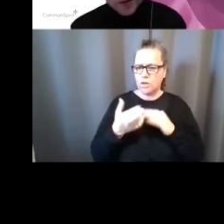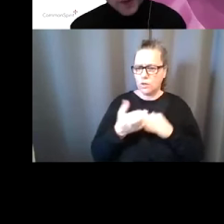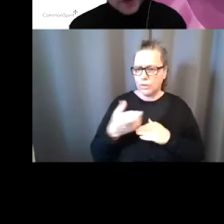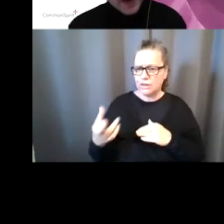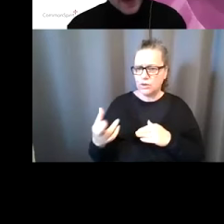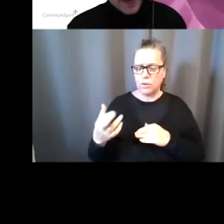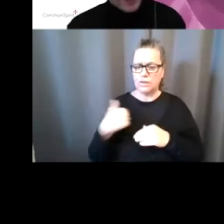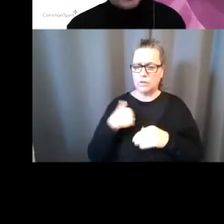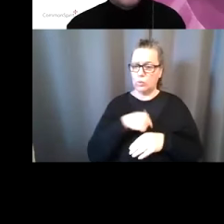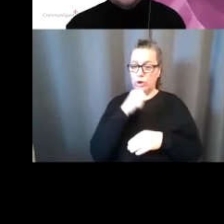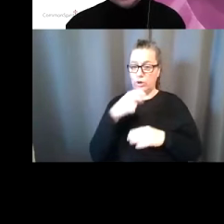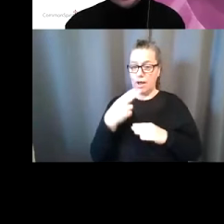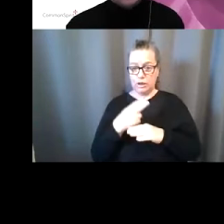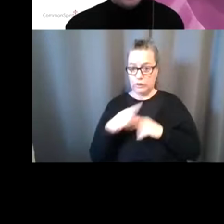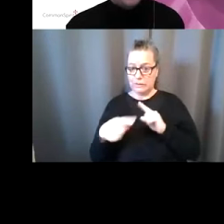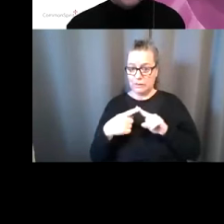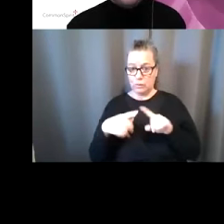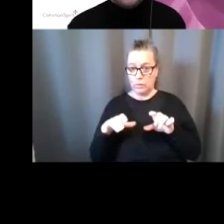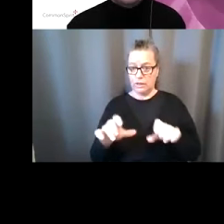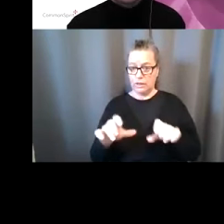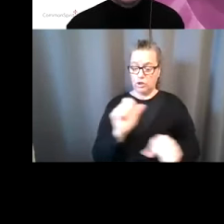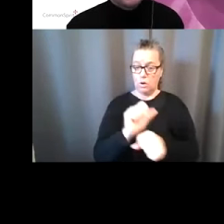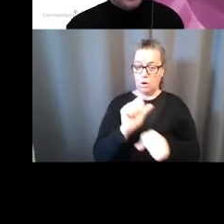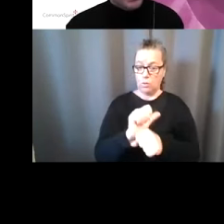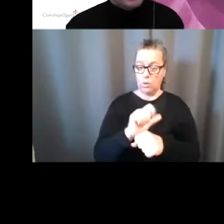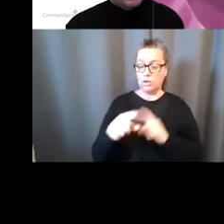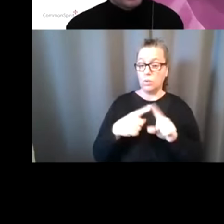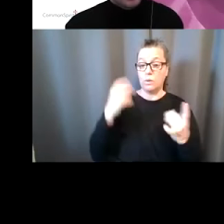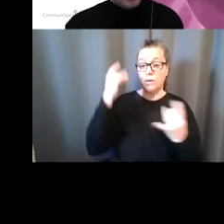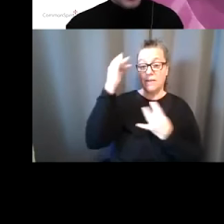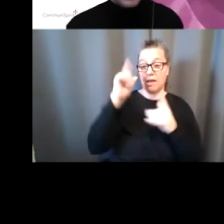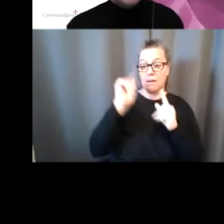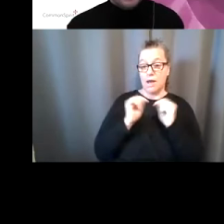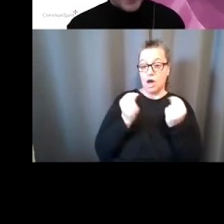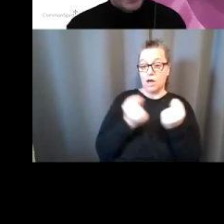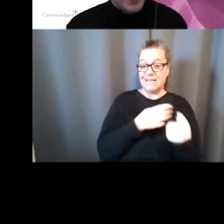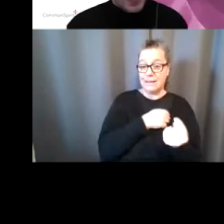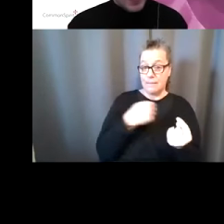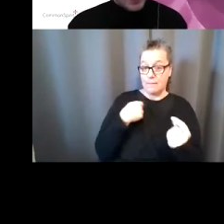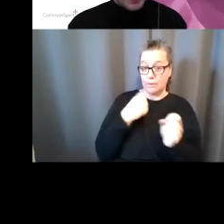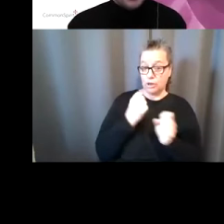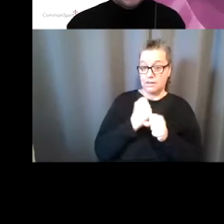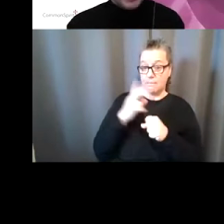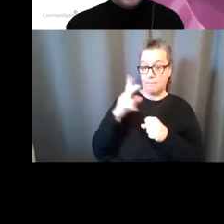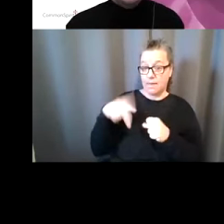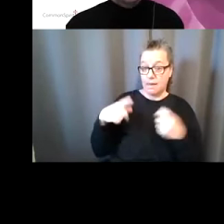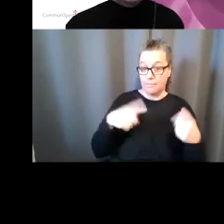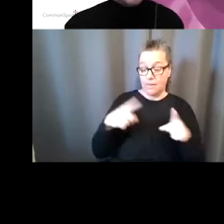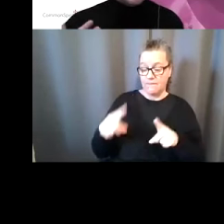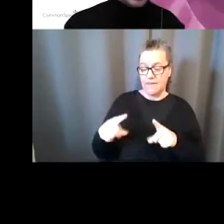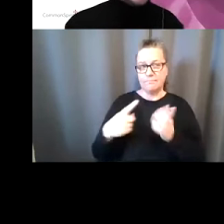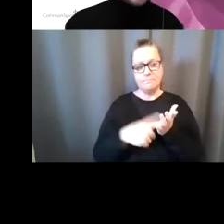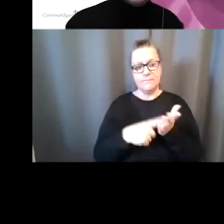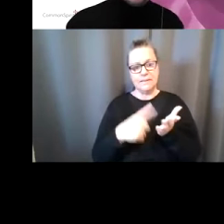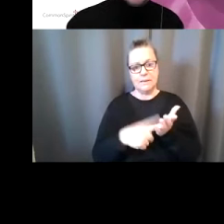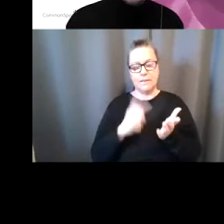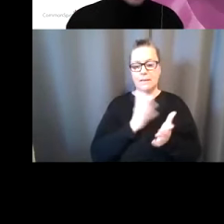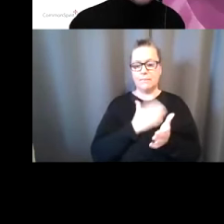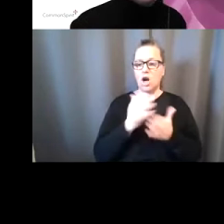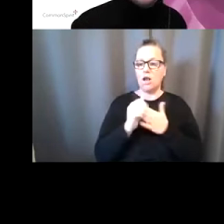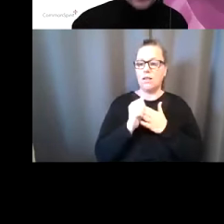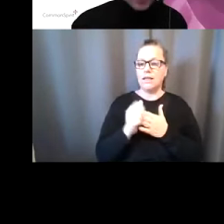work. And when we think about our team members who make up the event, sometimes our leaders might